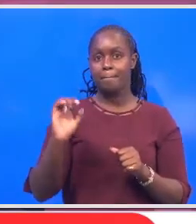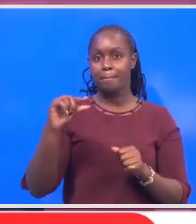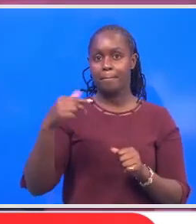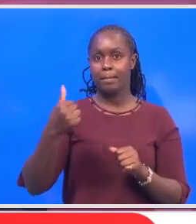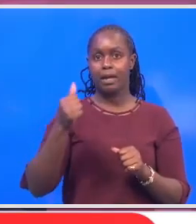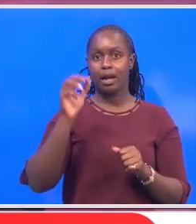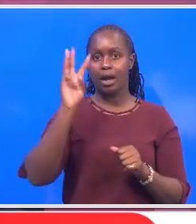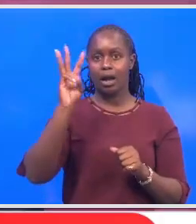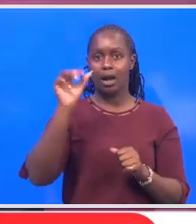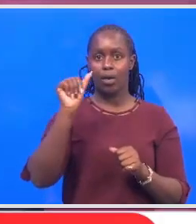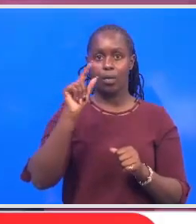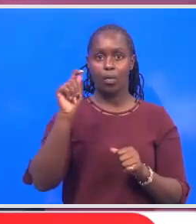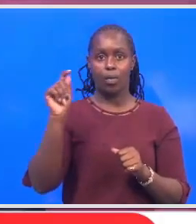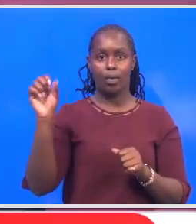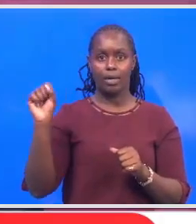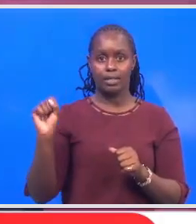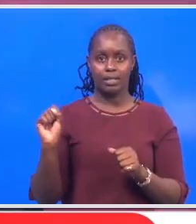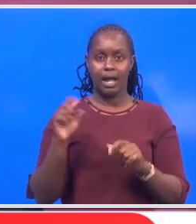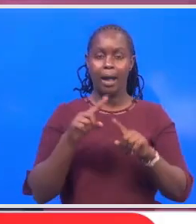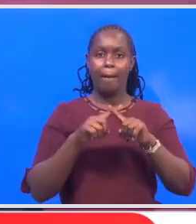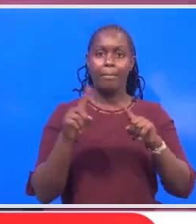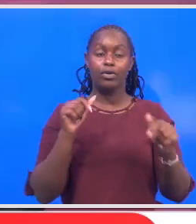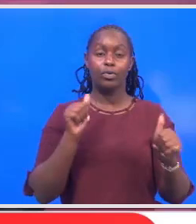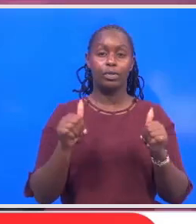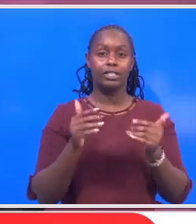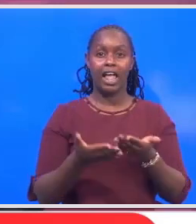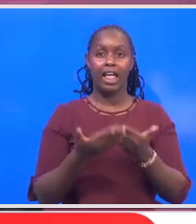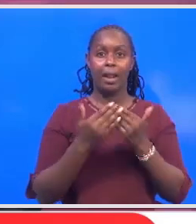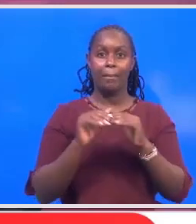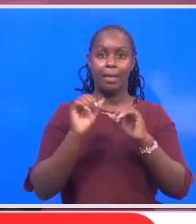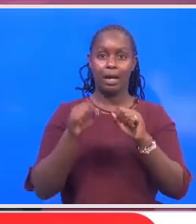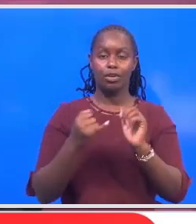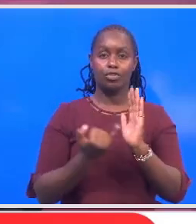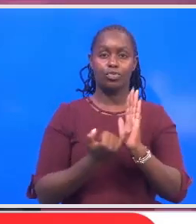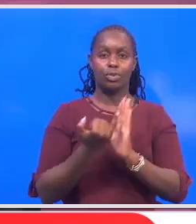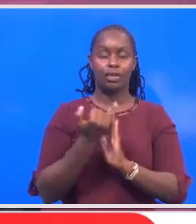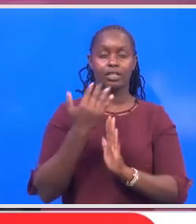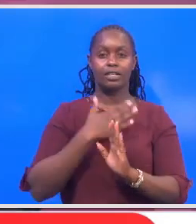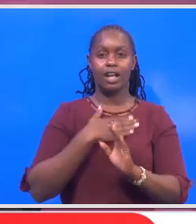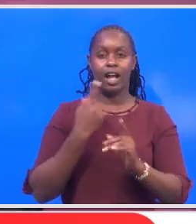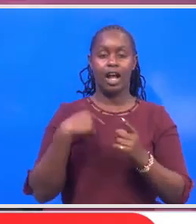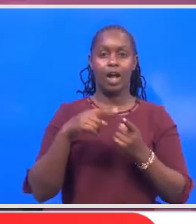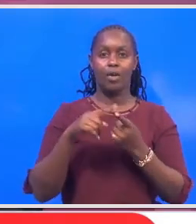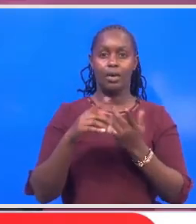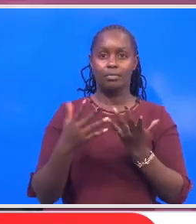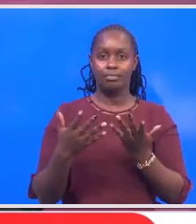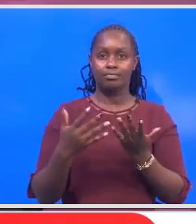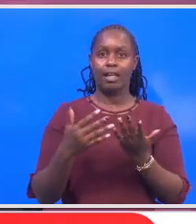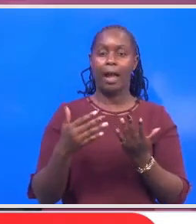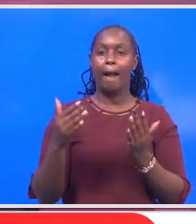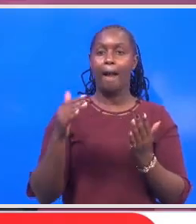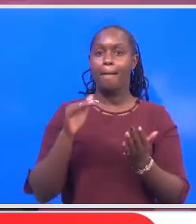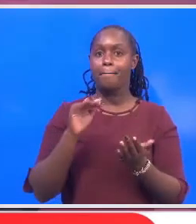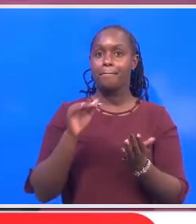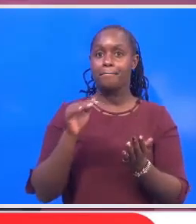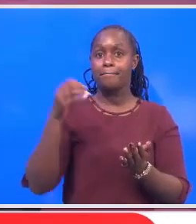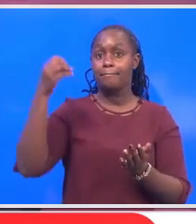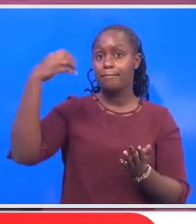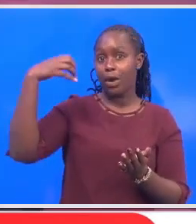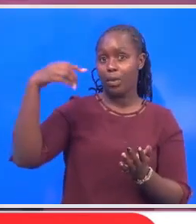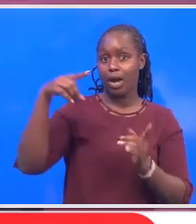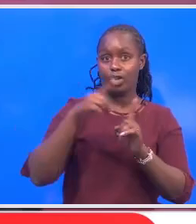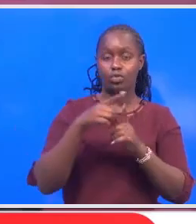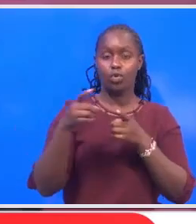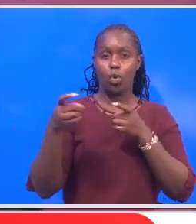changer, one that will give us increase our spinning reserve, mm-hmm. increase our hydropower, and control